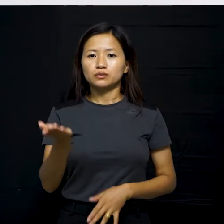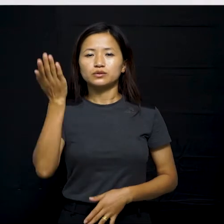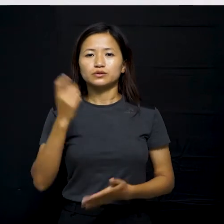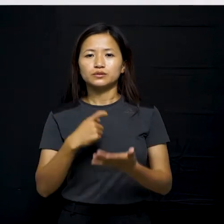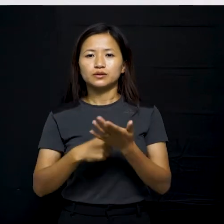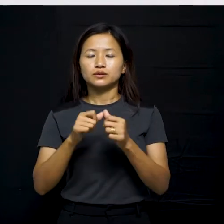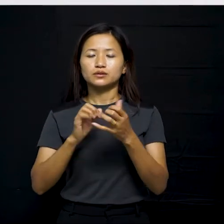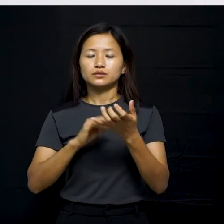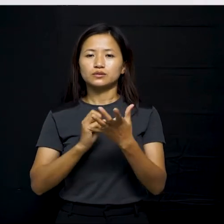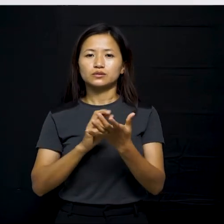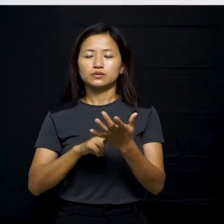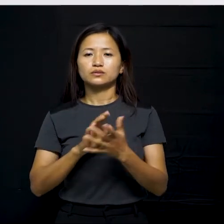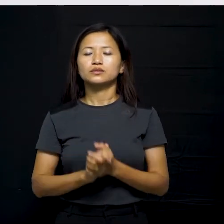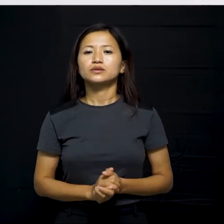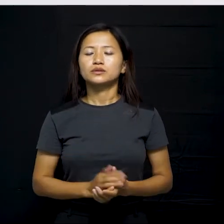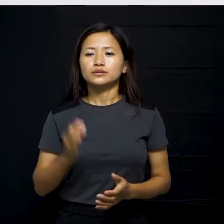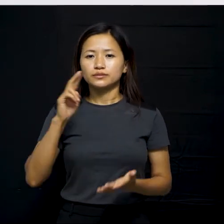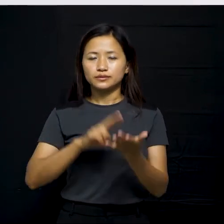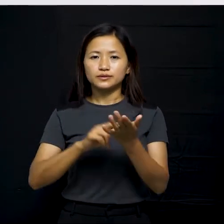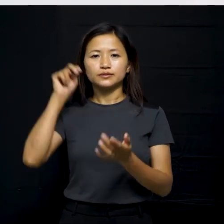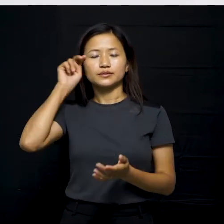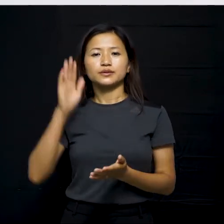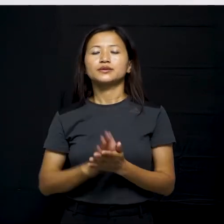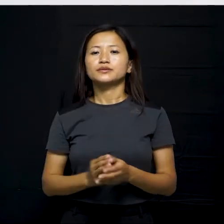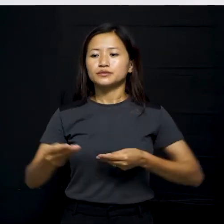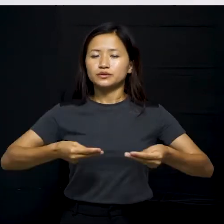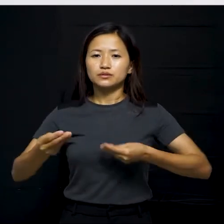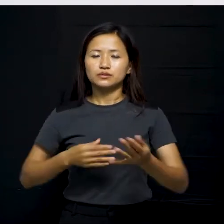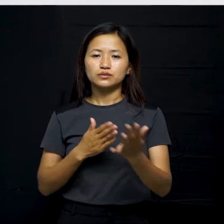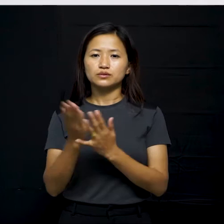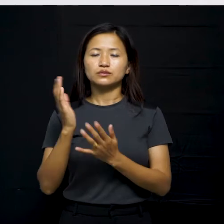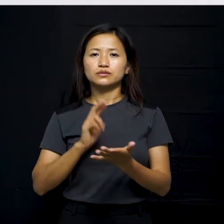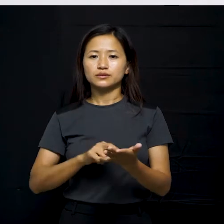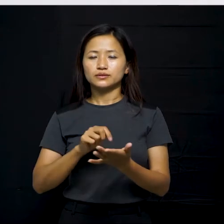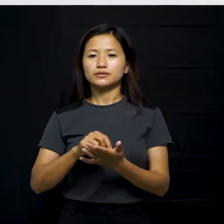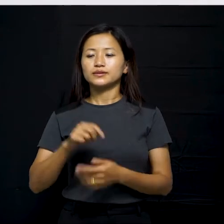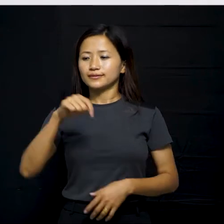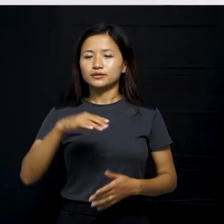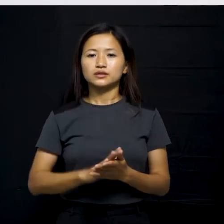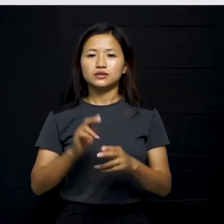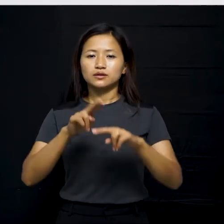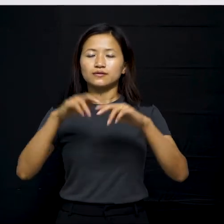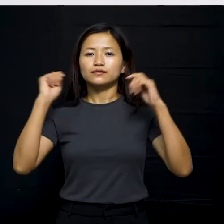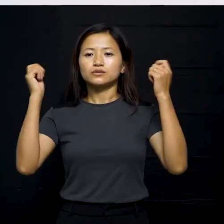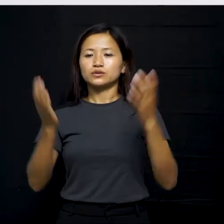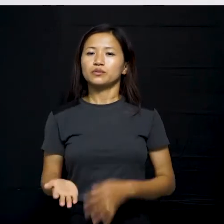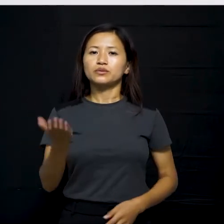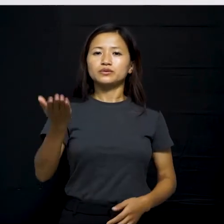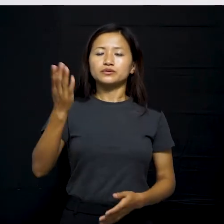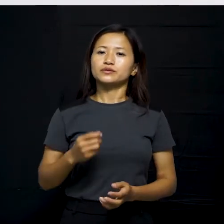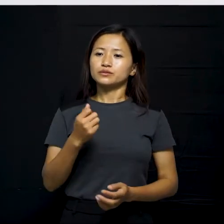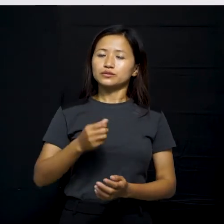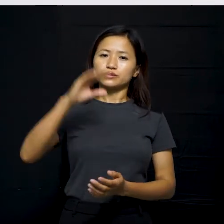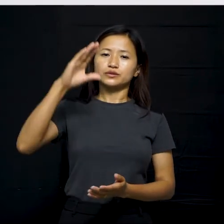in Nagaland. So many people have also started doing business through these festivals because it is promoting the rich